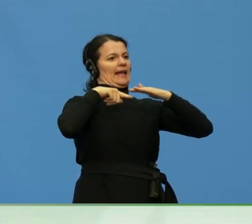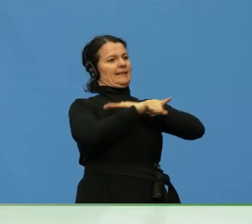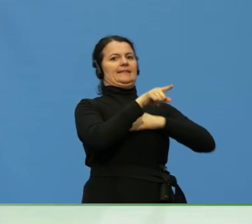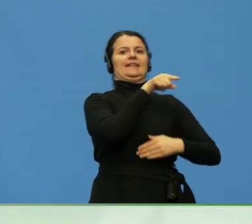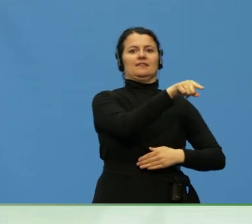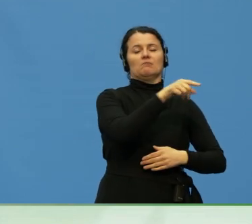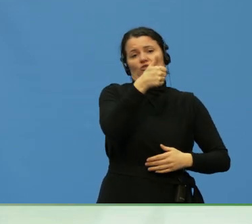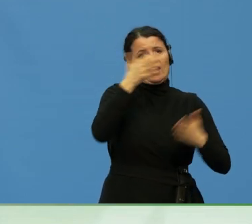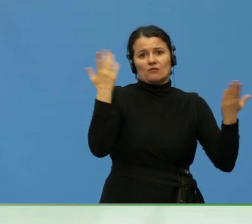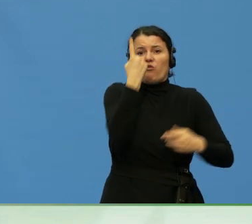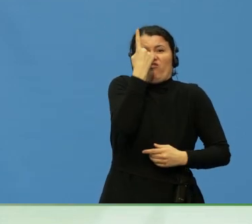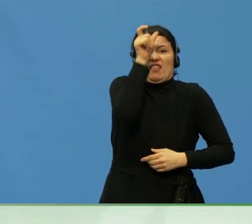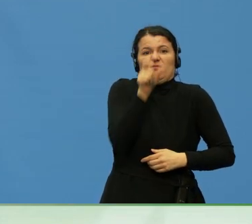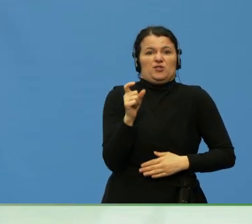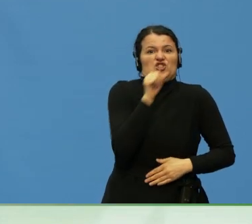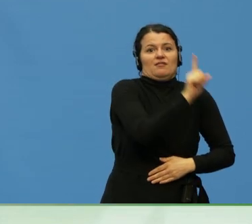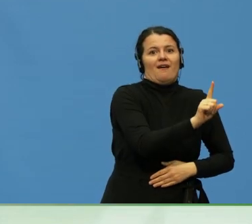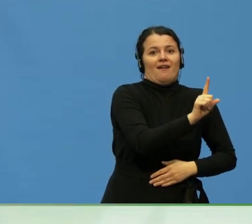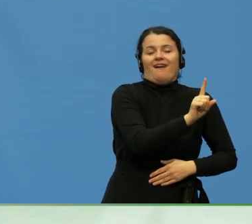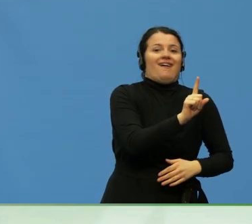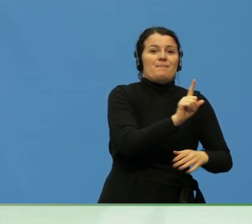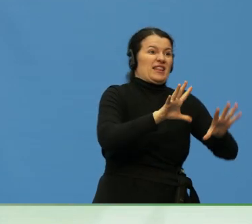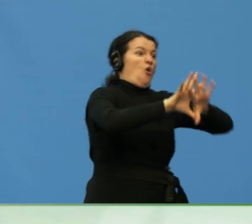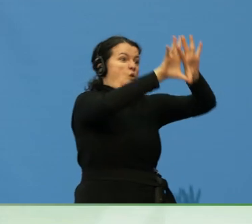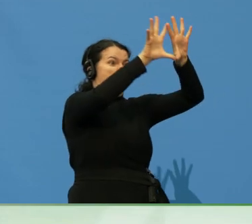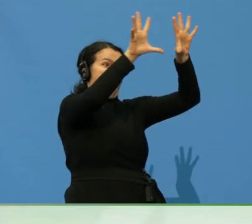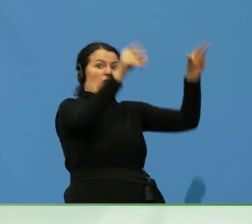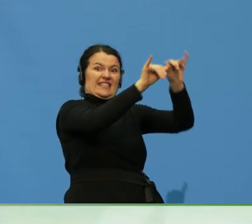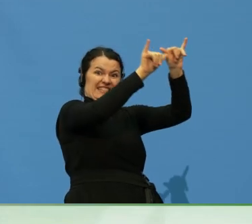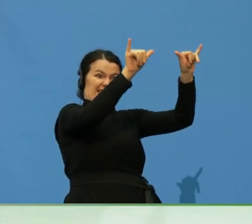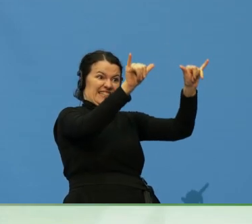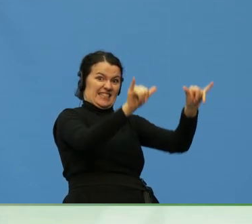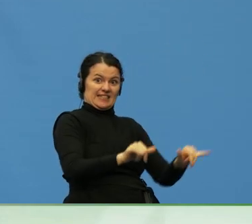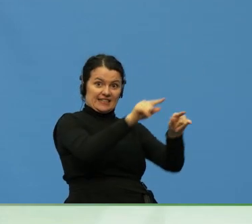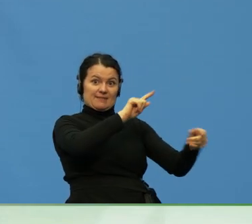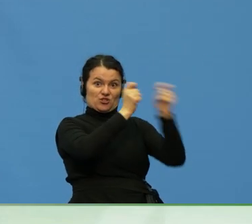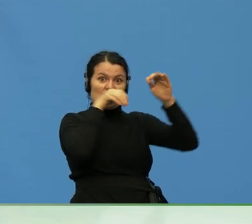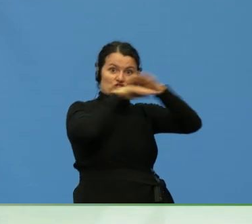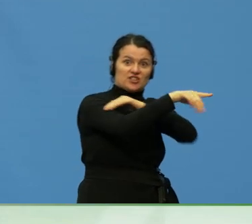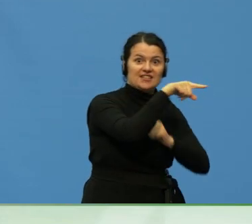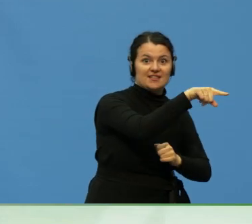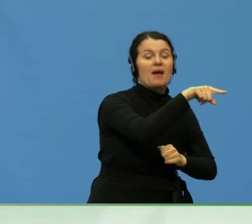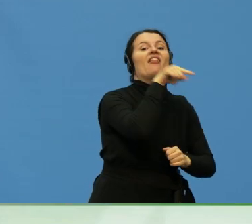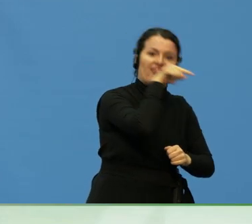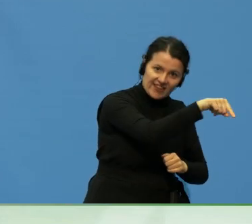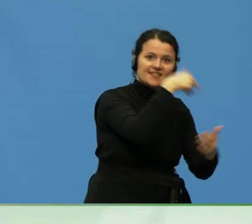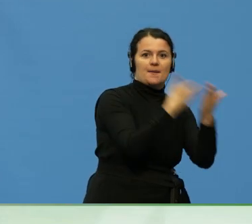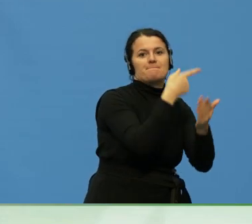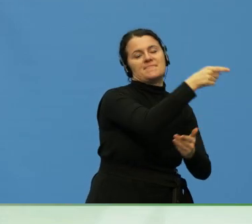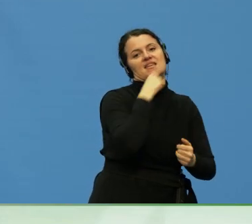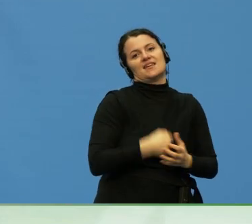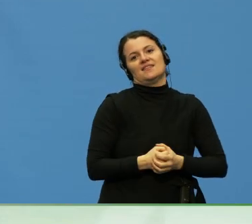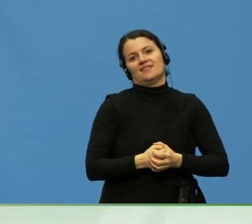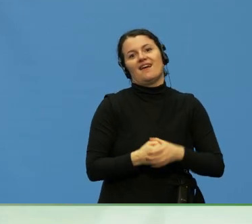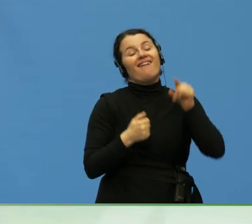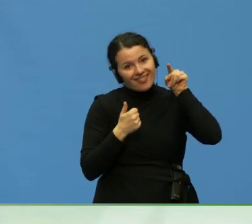but that's not going to bring about whole-scale reform, because that doesn't talk about accessing the justice system so as